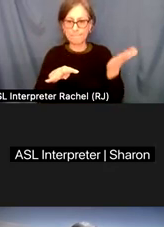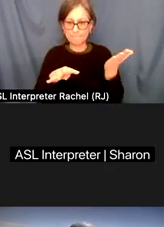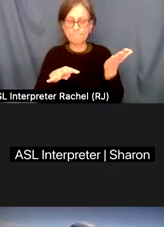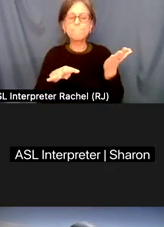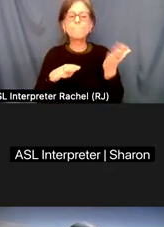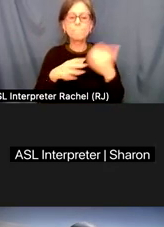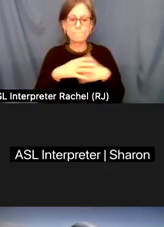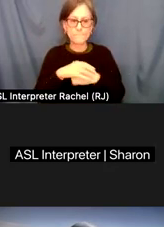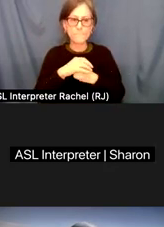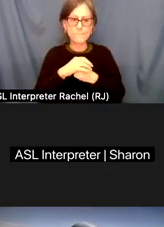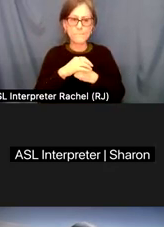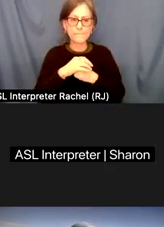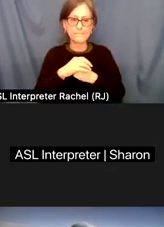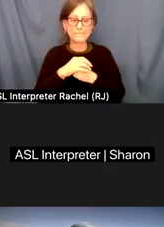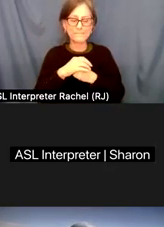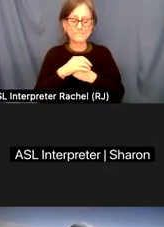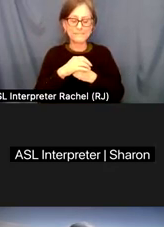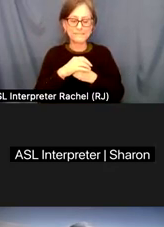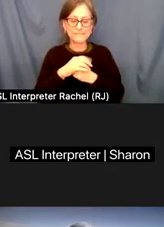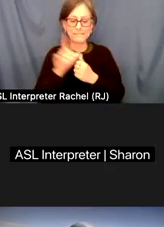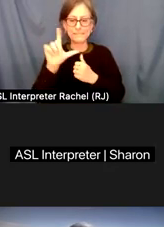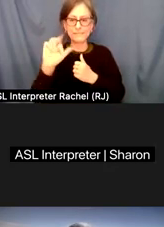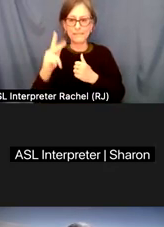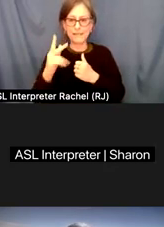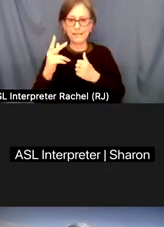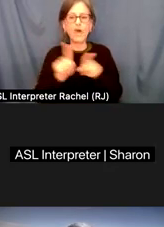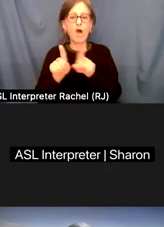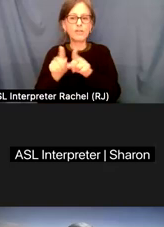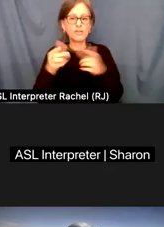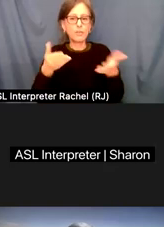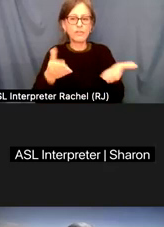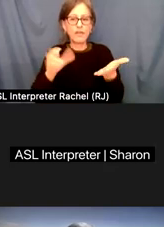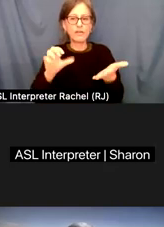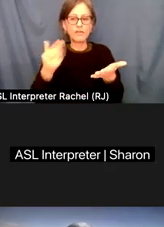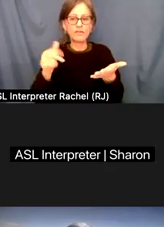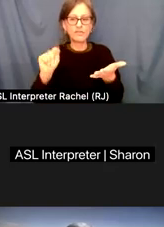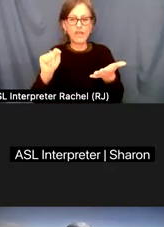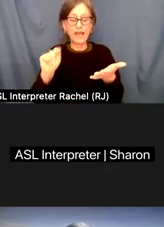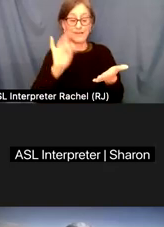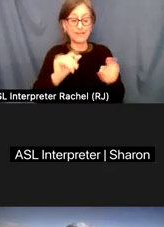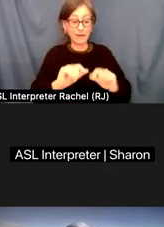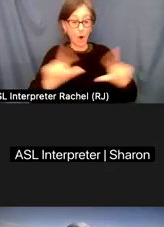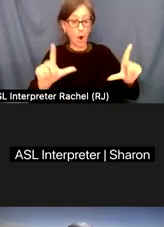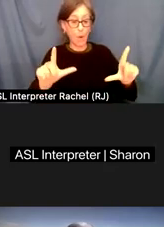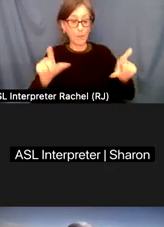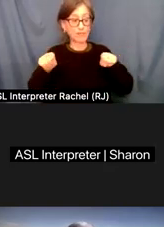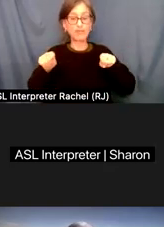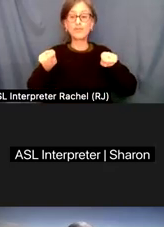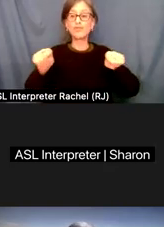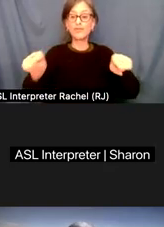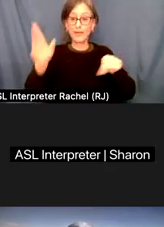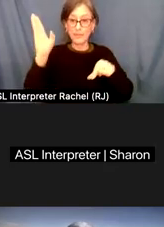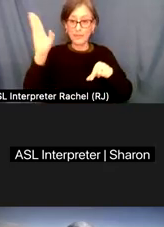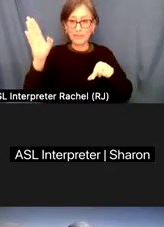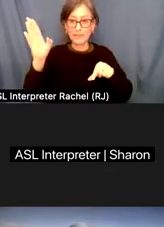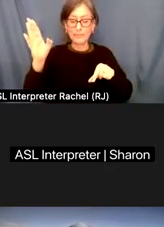can, the link is now in the chat. You can click that and have that open as we proceed. So that's not